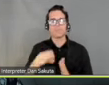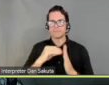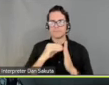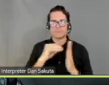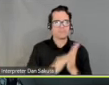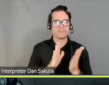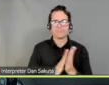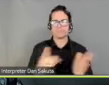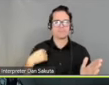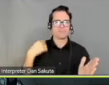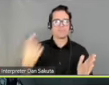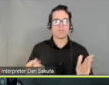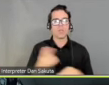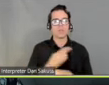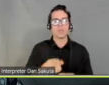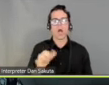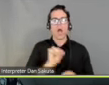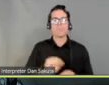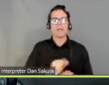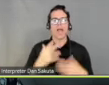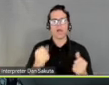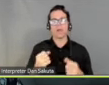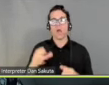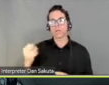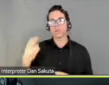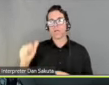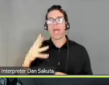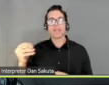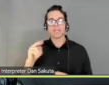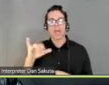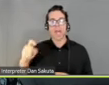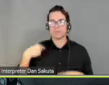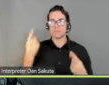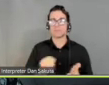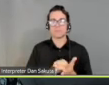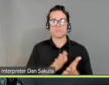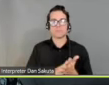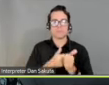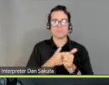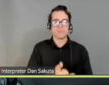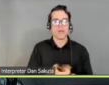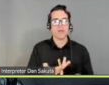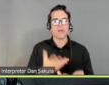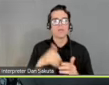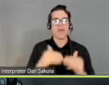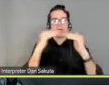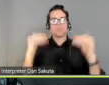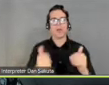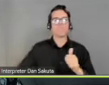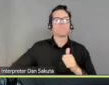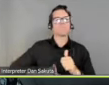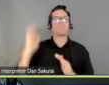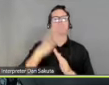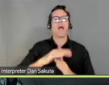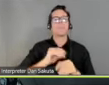time. It's used a lot in occupational health by both OSHA and NIOSH, and really it ranks controls from the most effective to the least effective.